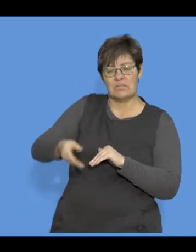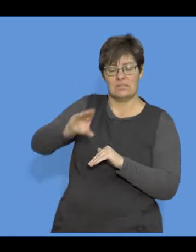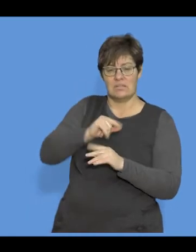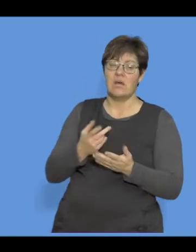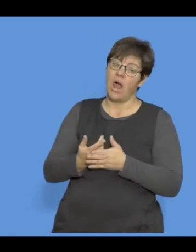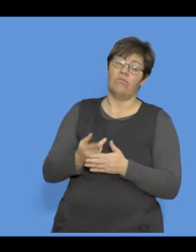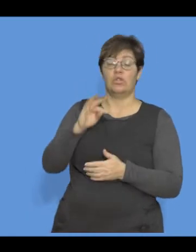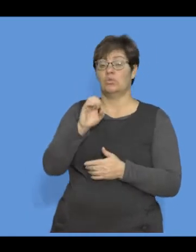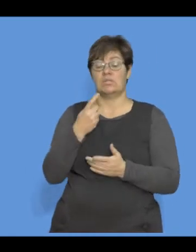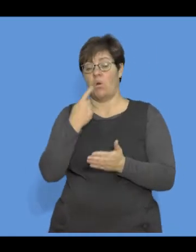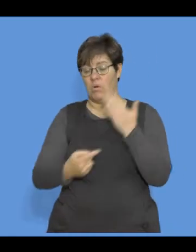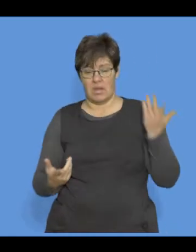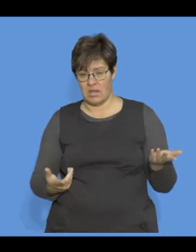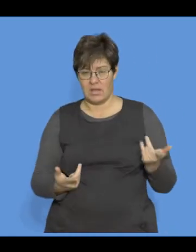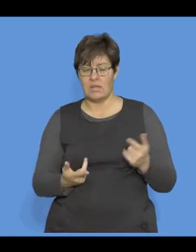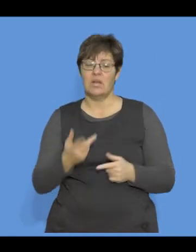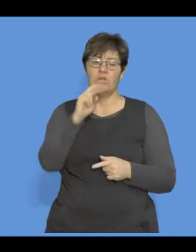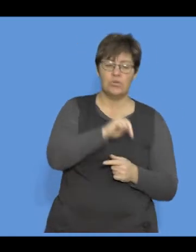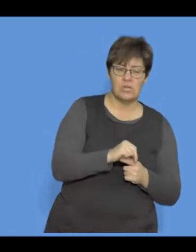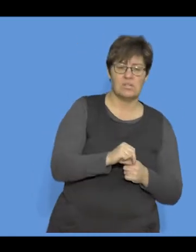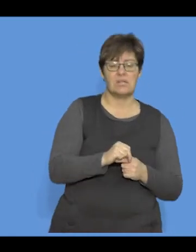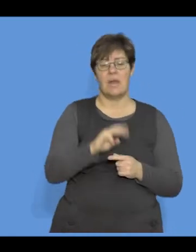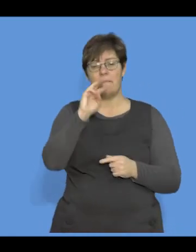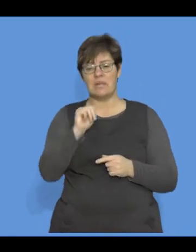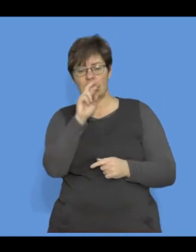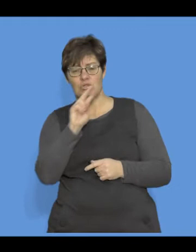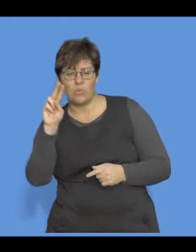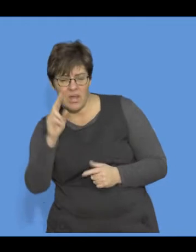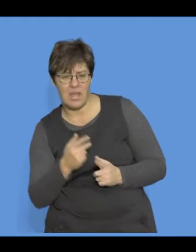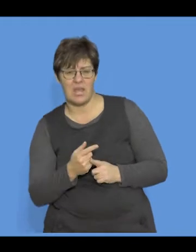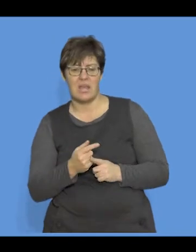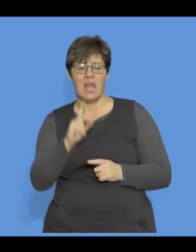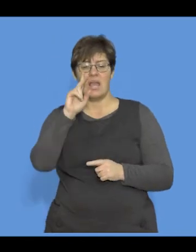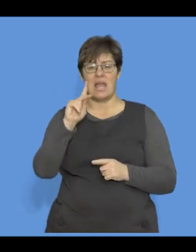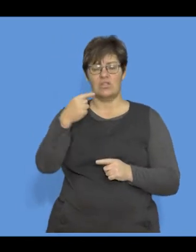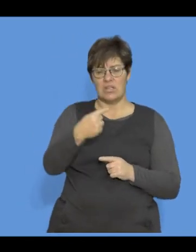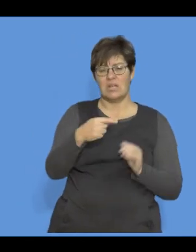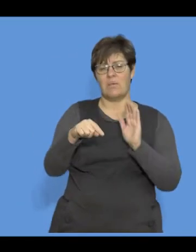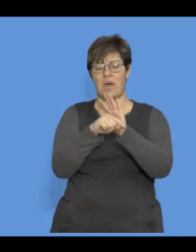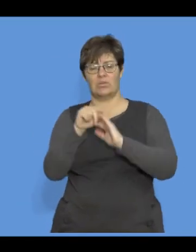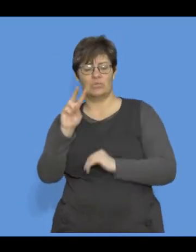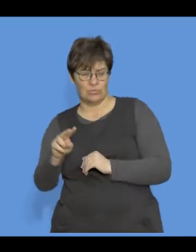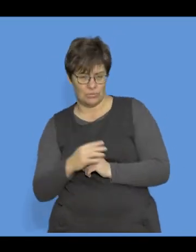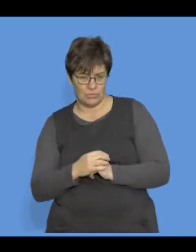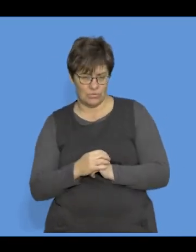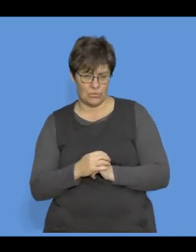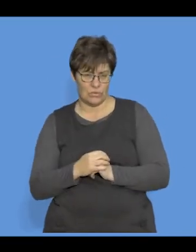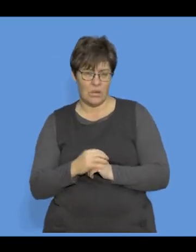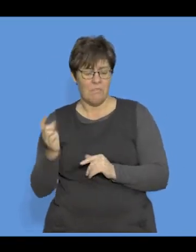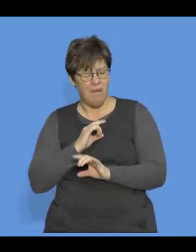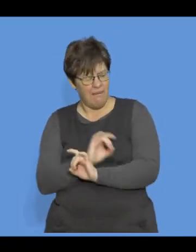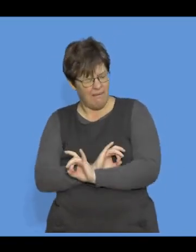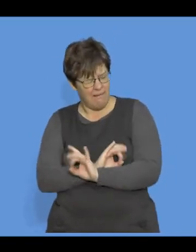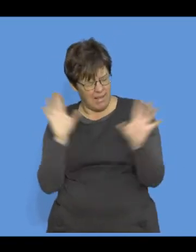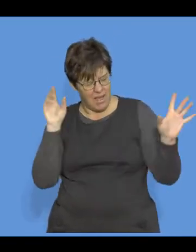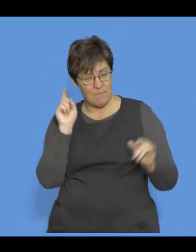else. It's newtons, meters squared, kilograms to the -2. And so you must be very clear that you